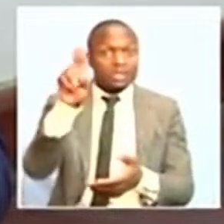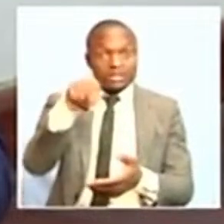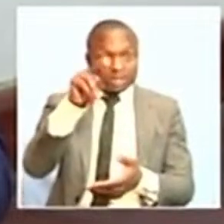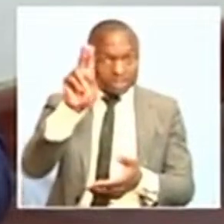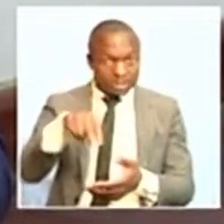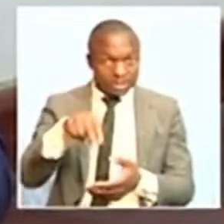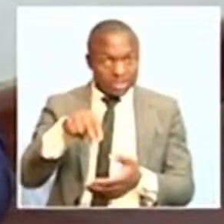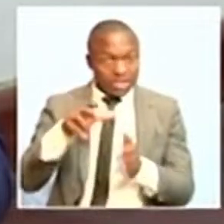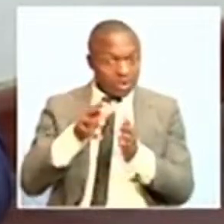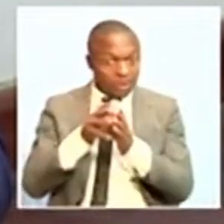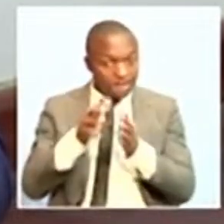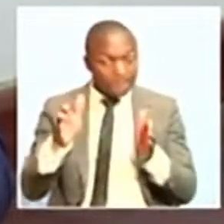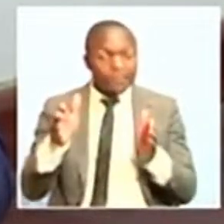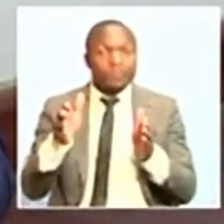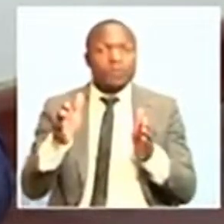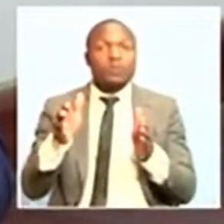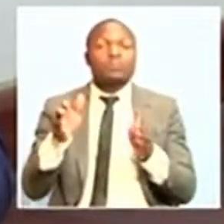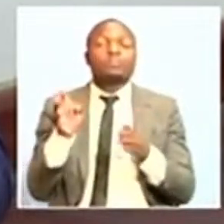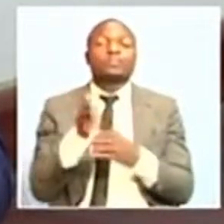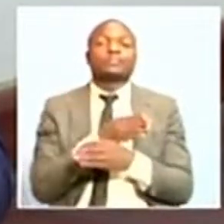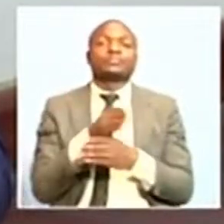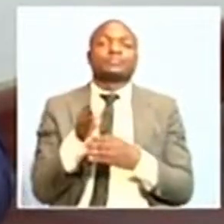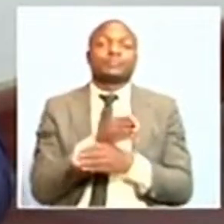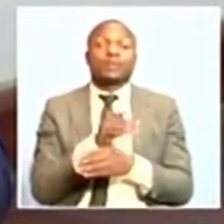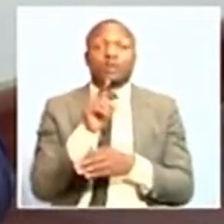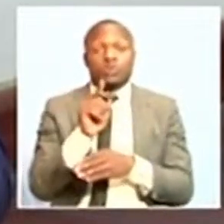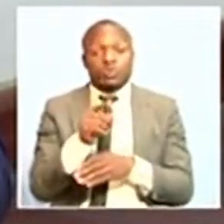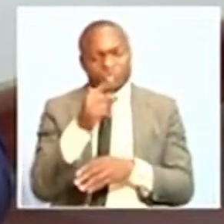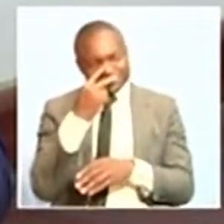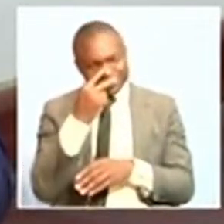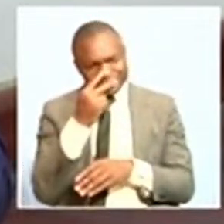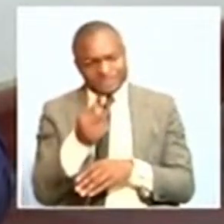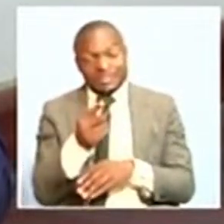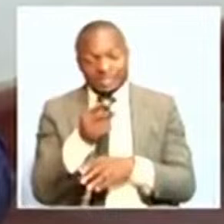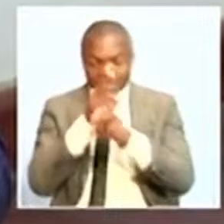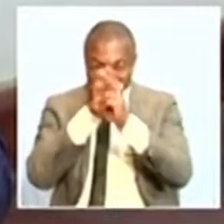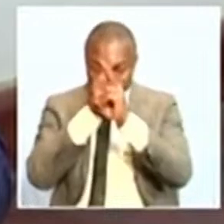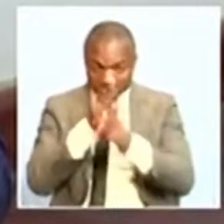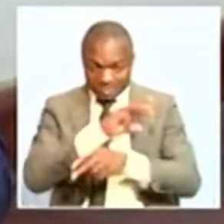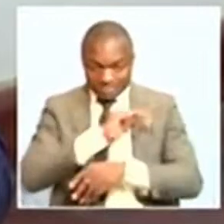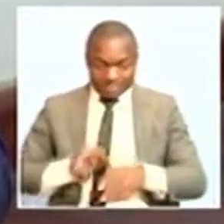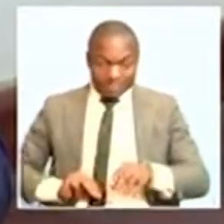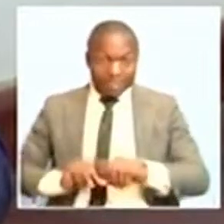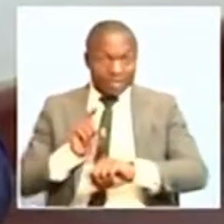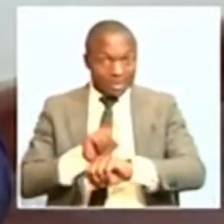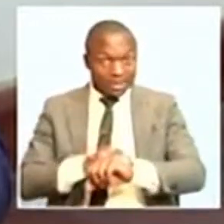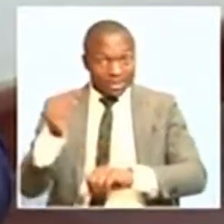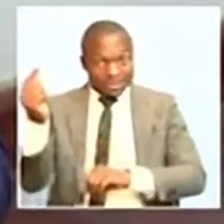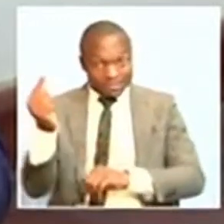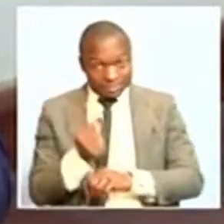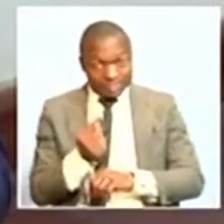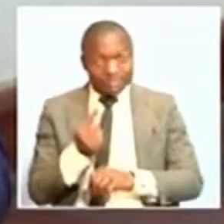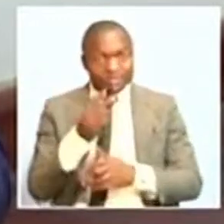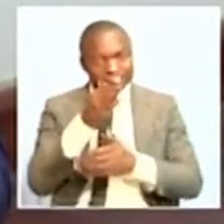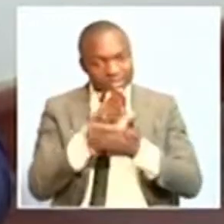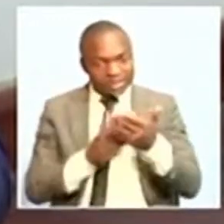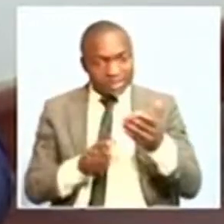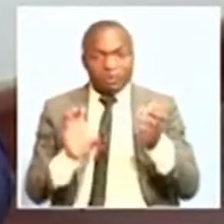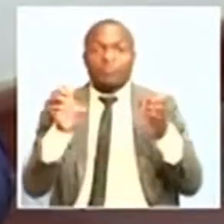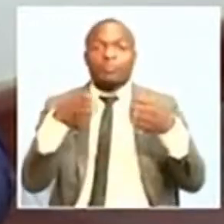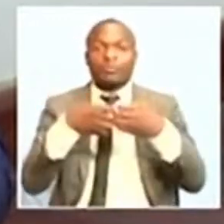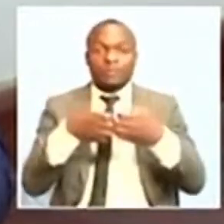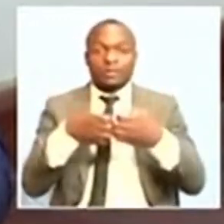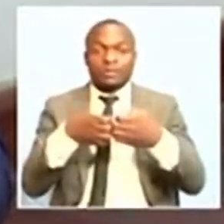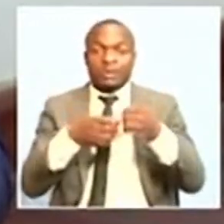$2,000 or more transaction. And like you noted, honorable members, during the appearance of some of the banks when